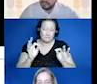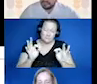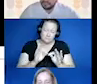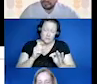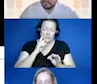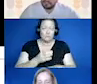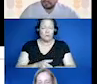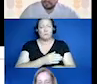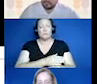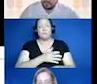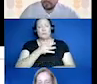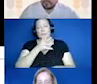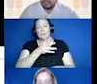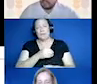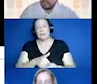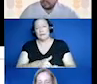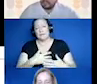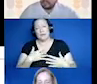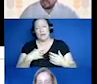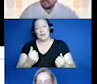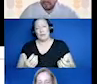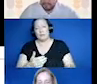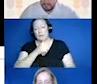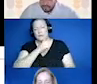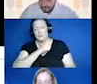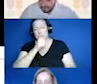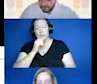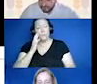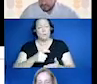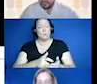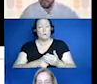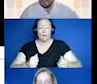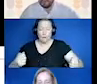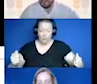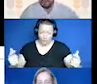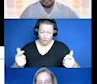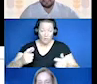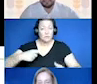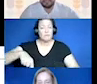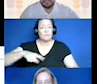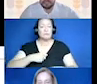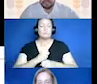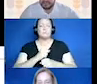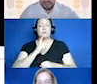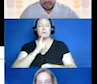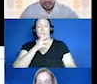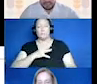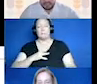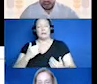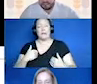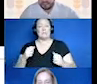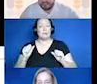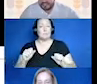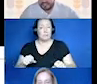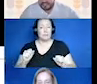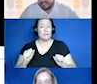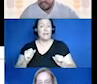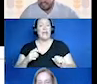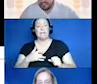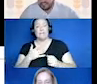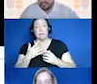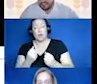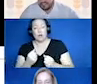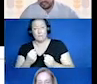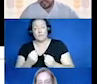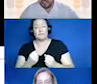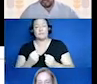and infant health in Arizona, and that it is going to take every one of us to make sure women have the ability to and feel confident in